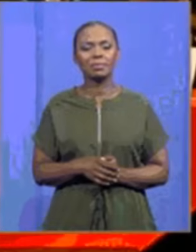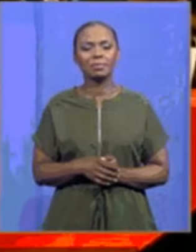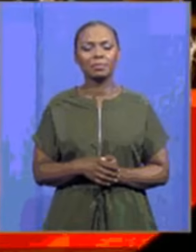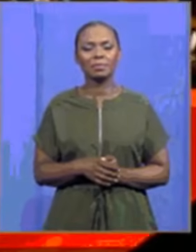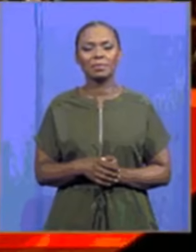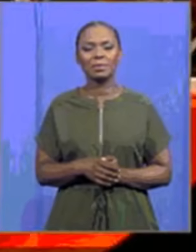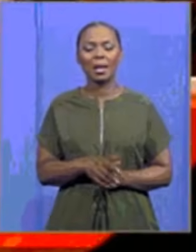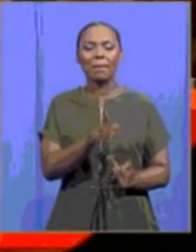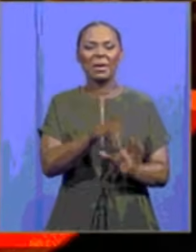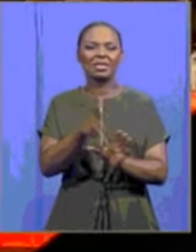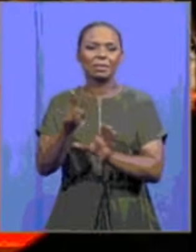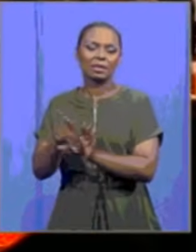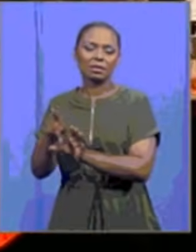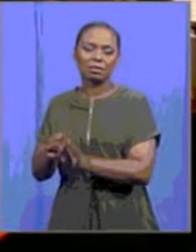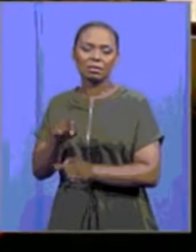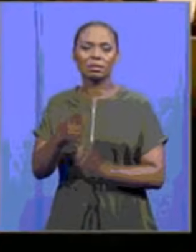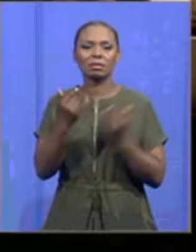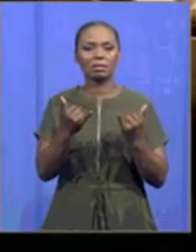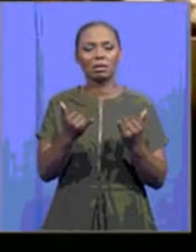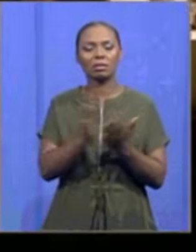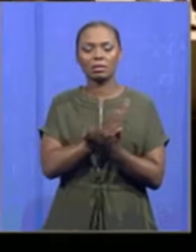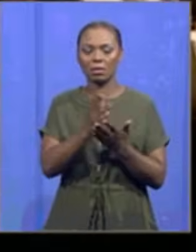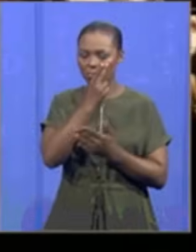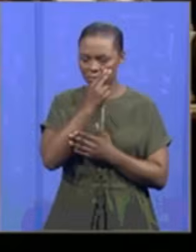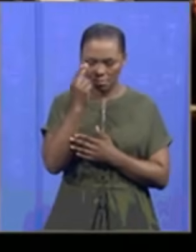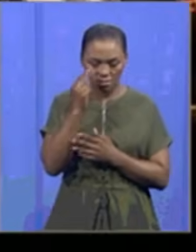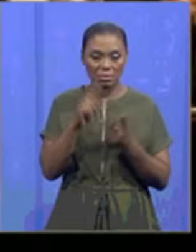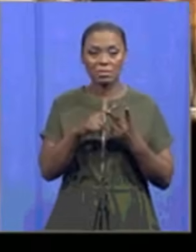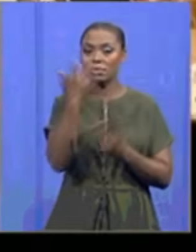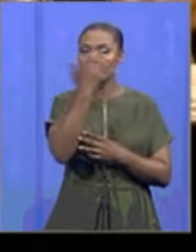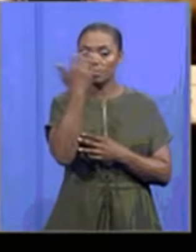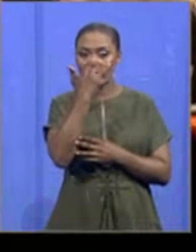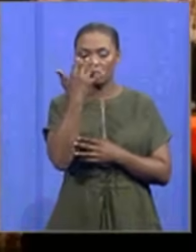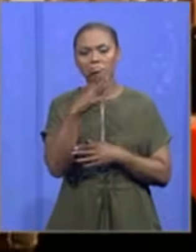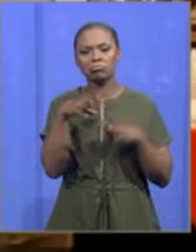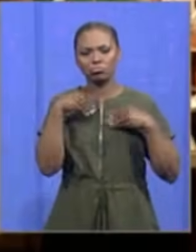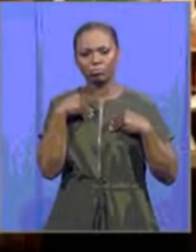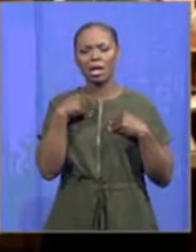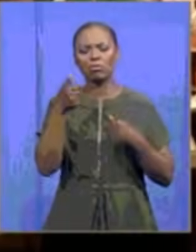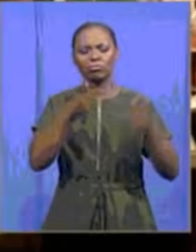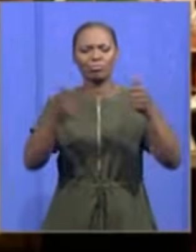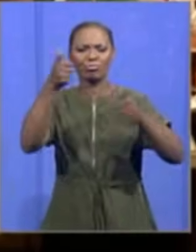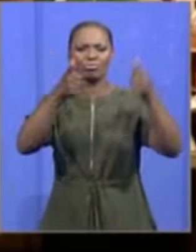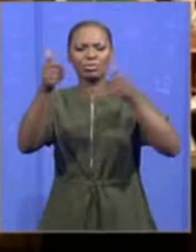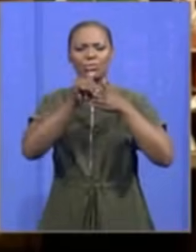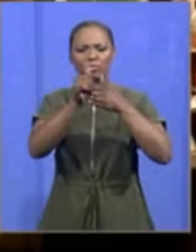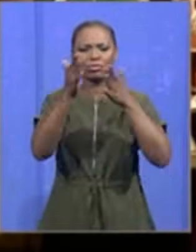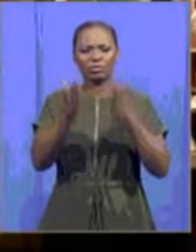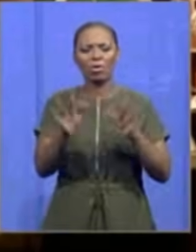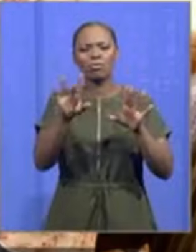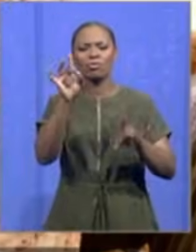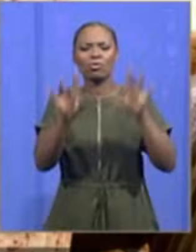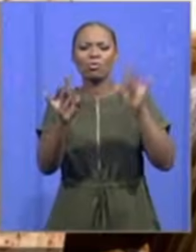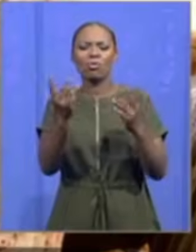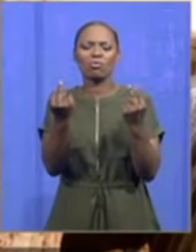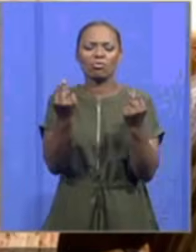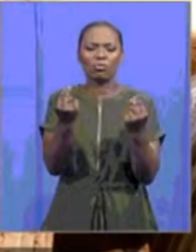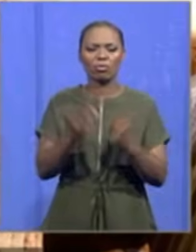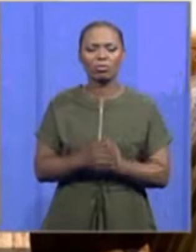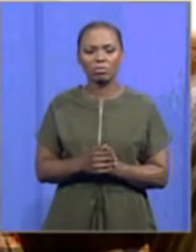karolo conference ya mokgatlo wa batho ba ba phelago ka bofofu ba amogetše boetapele bjo buswa le maloko a tlaleletšo a Khuduthamaga.